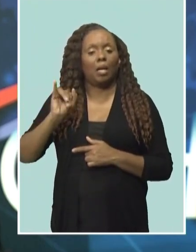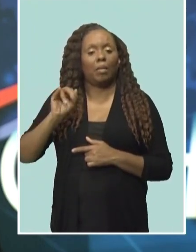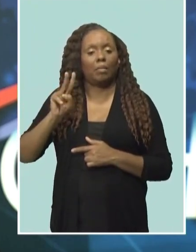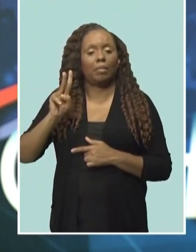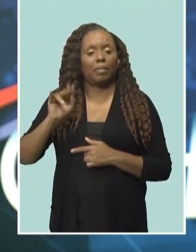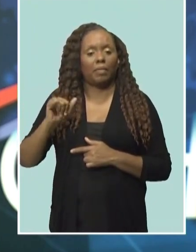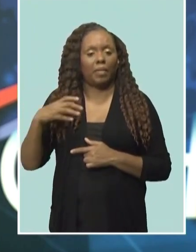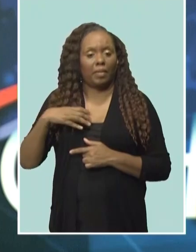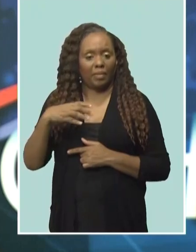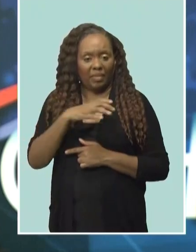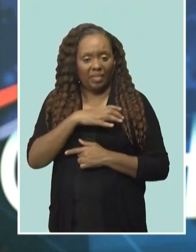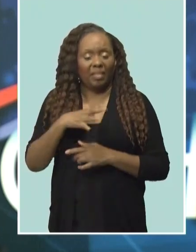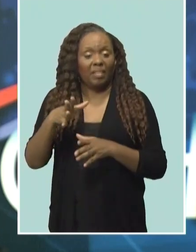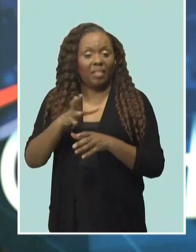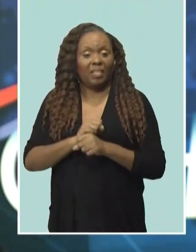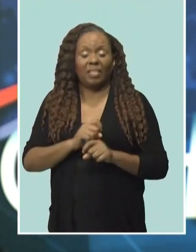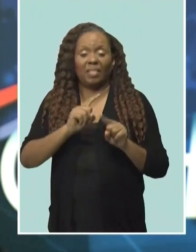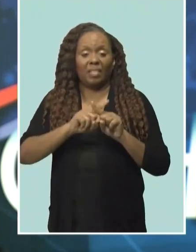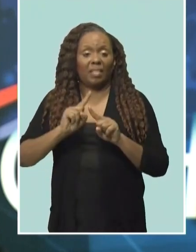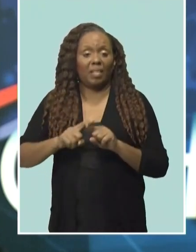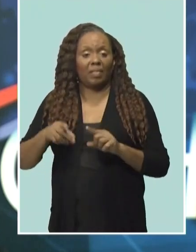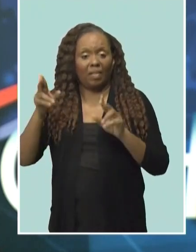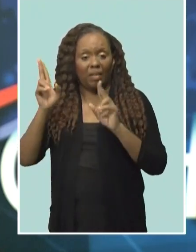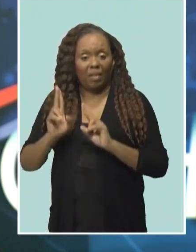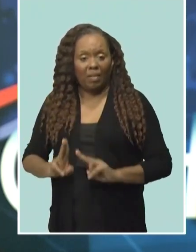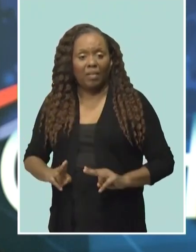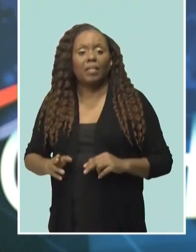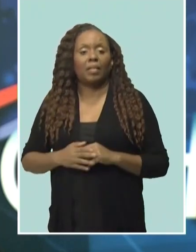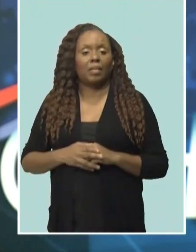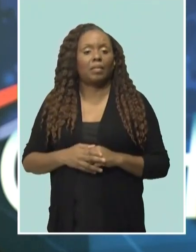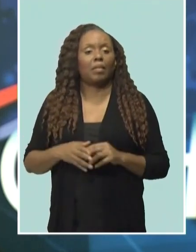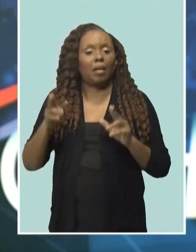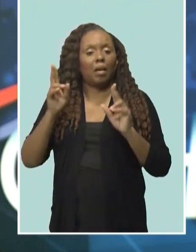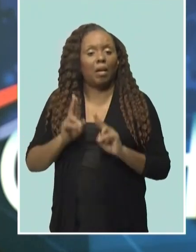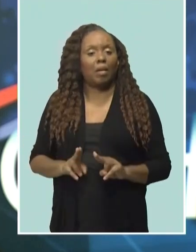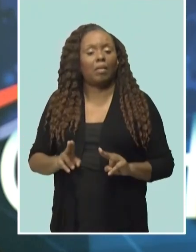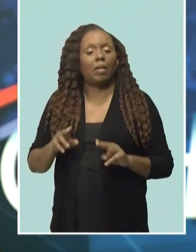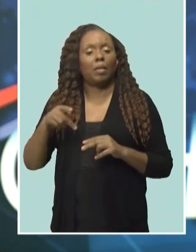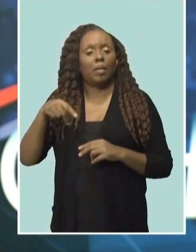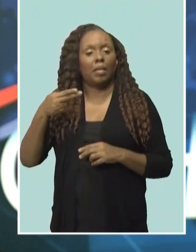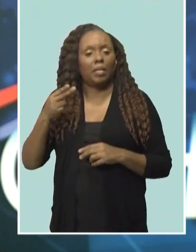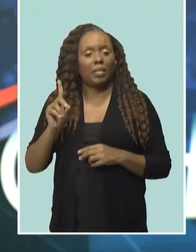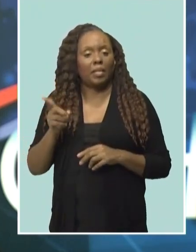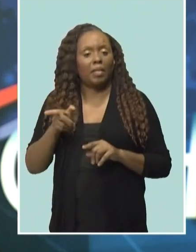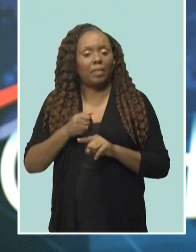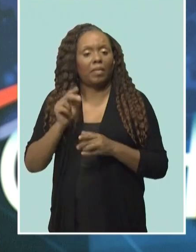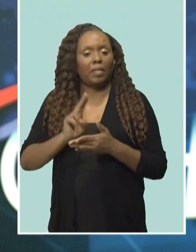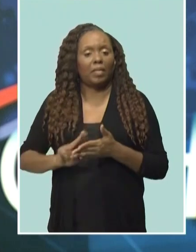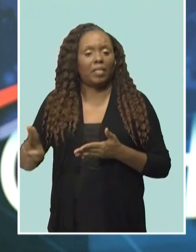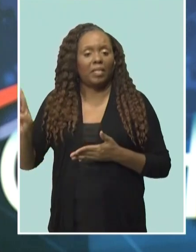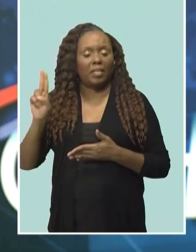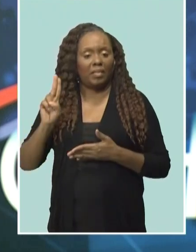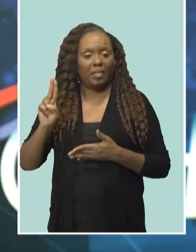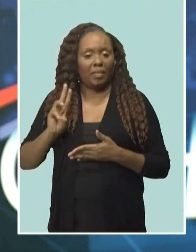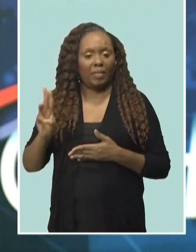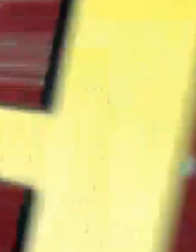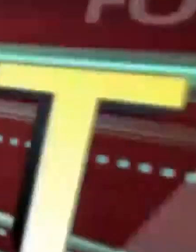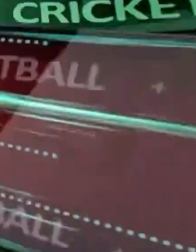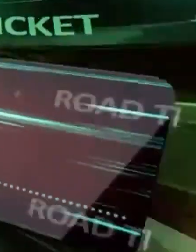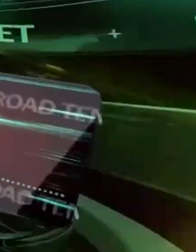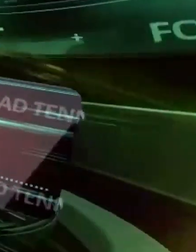service, Sir Neville received a number of honours, including Honorary Doctor of Laws from the University of the West